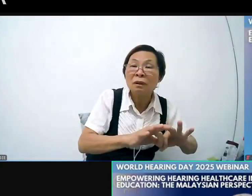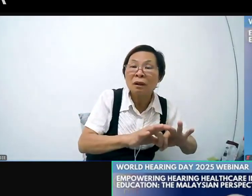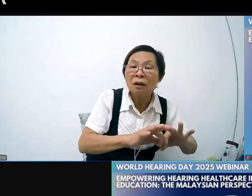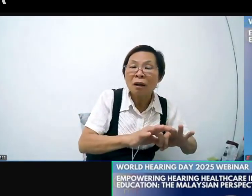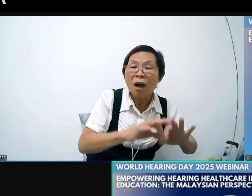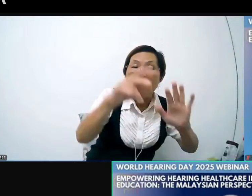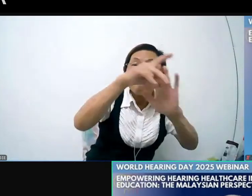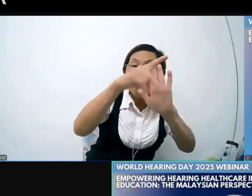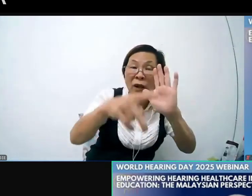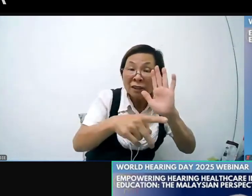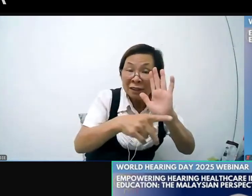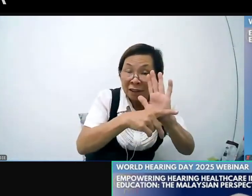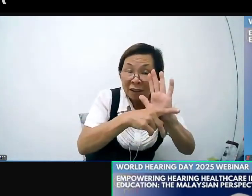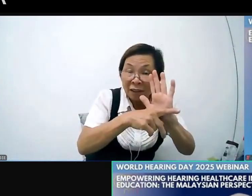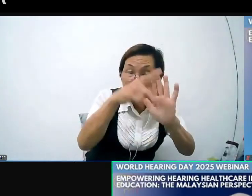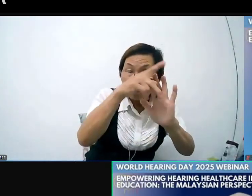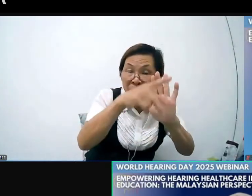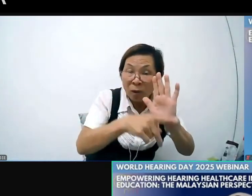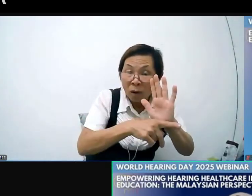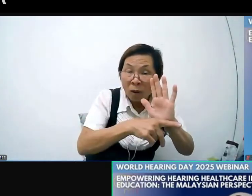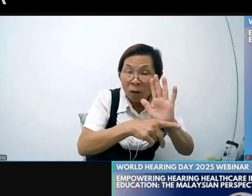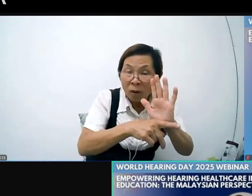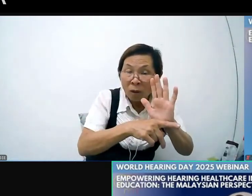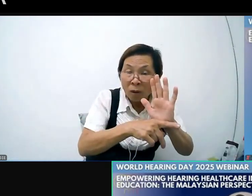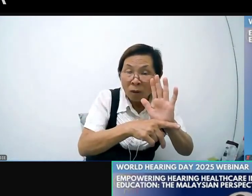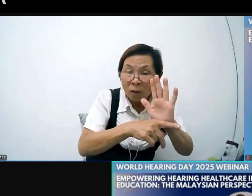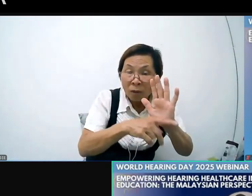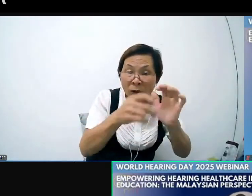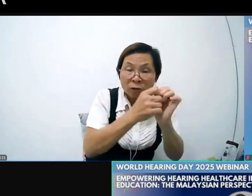policy will be jive together with the